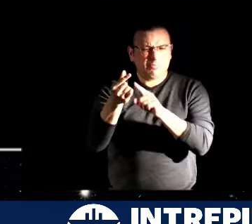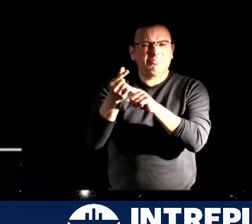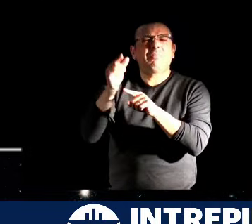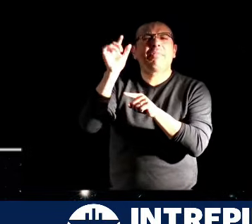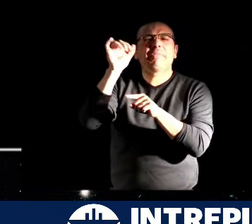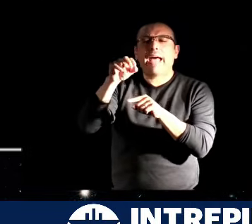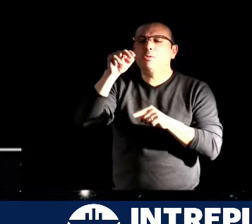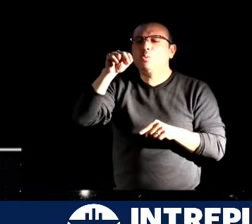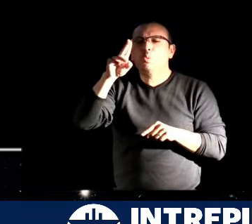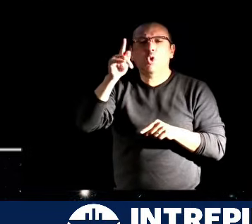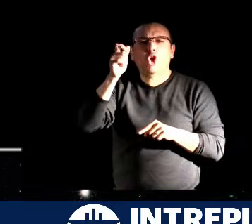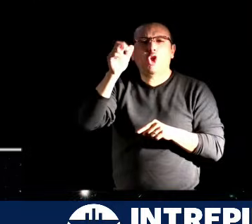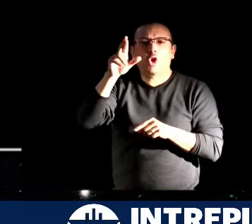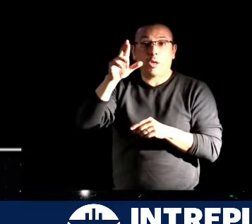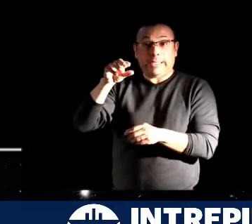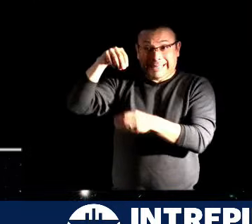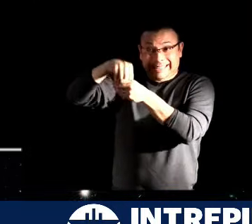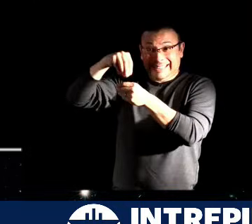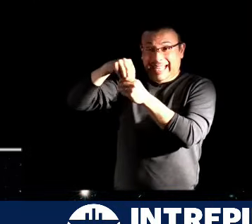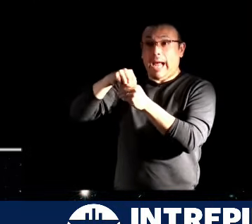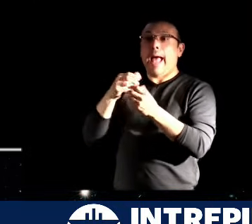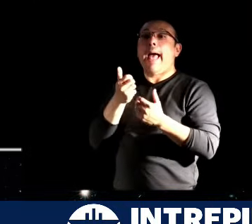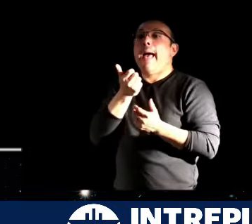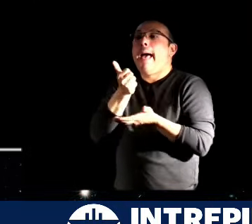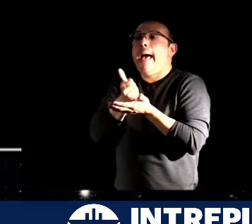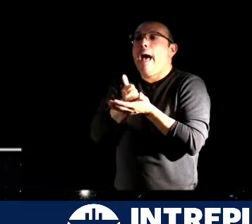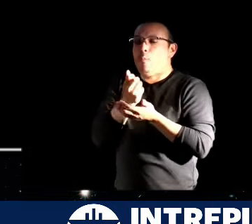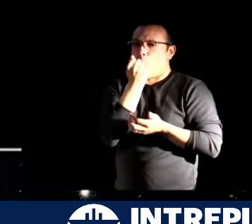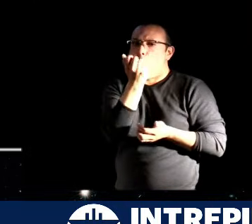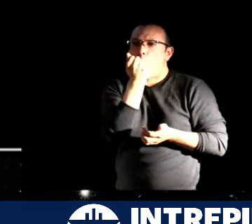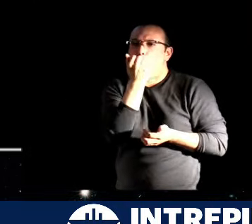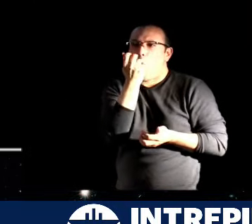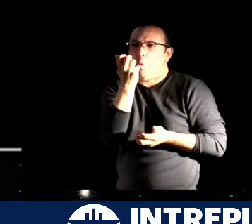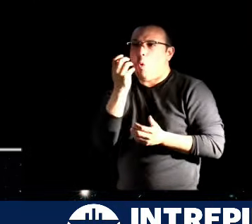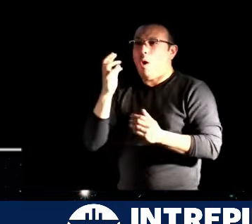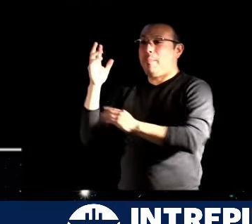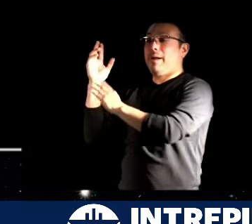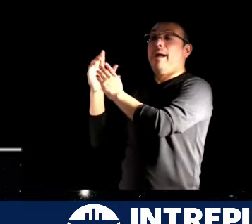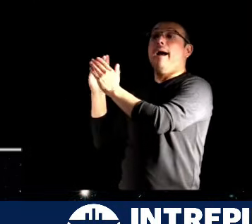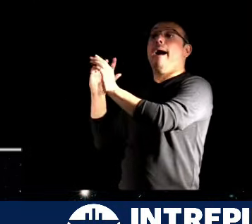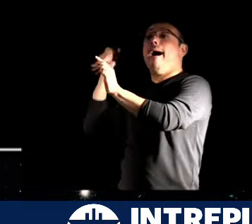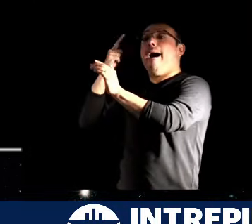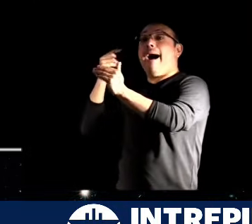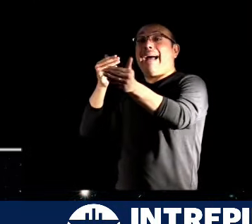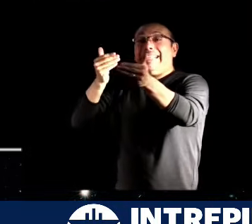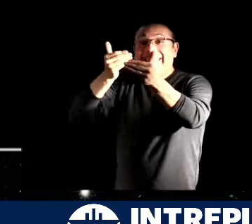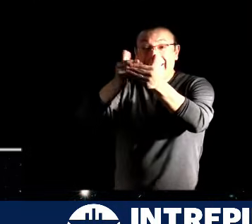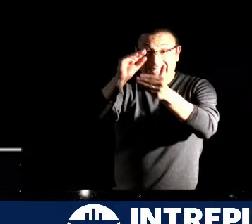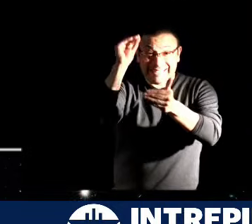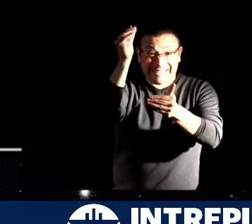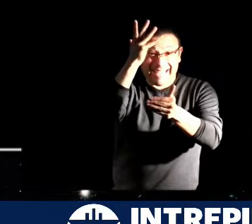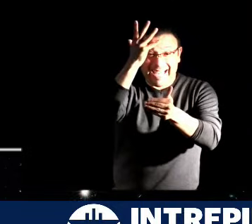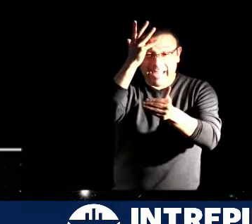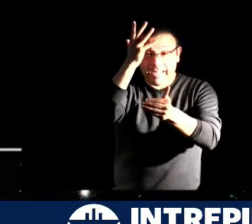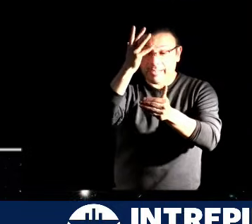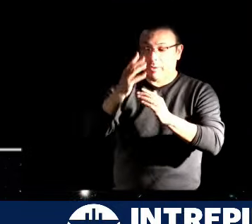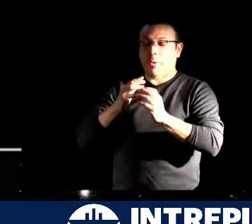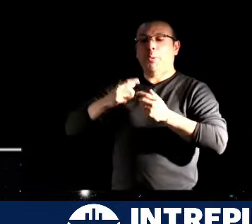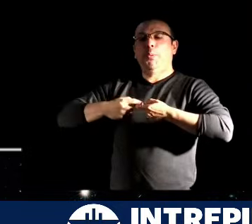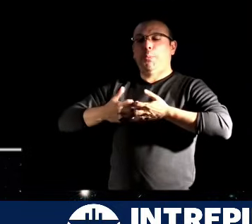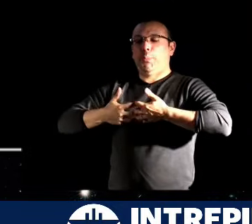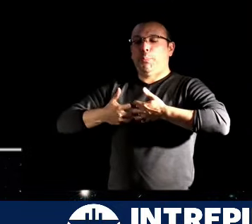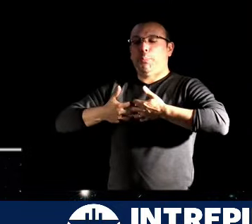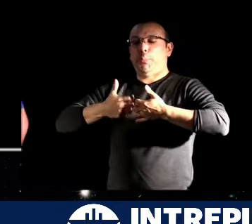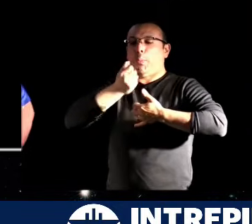power source on board that would heat you while you're at Jupiter. But again, we have the same problem as we get close to the sun. It's providing more heat than what the sun